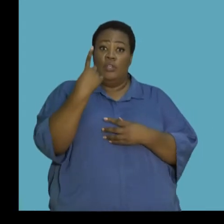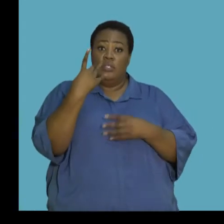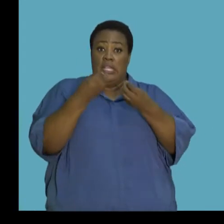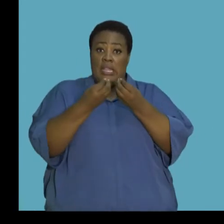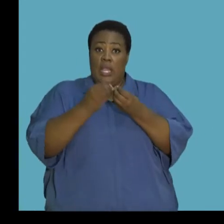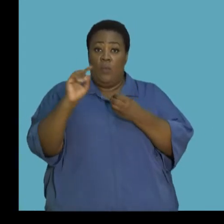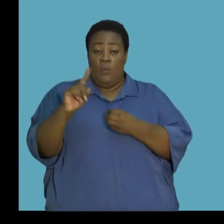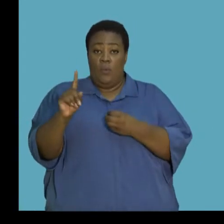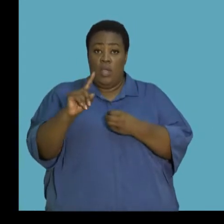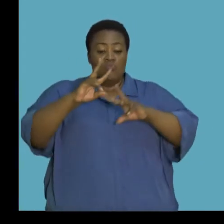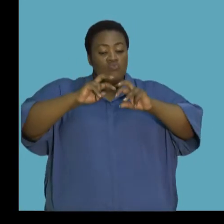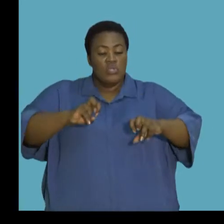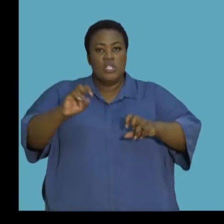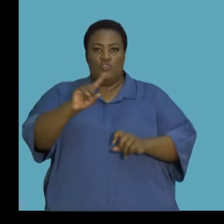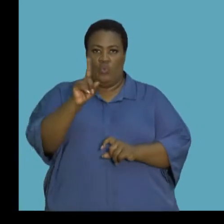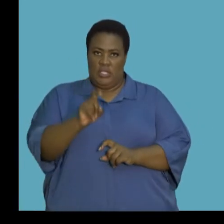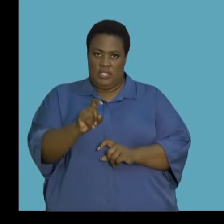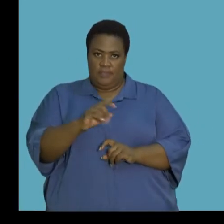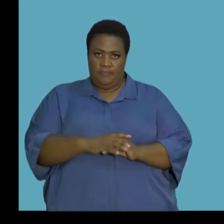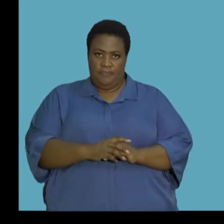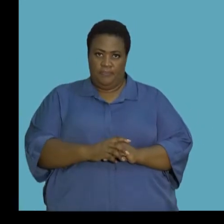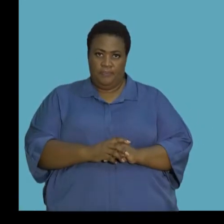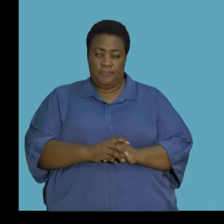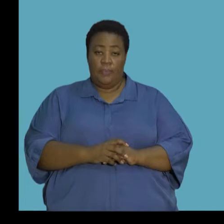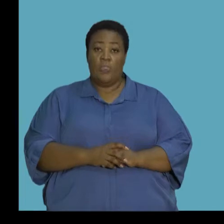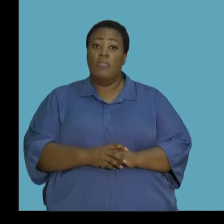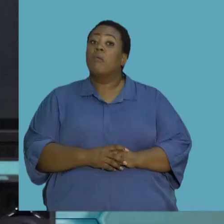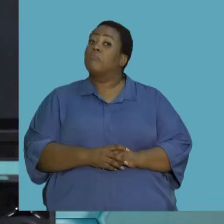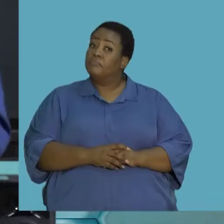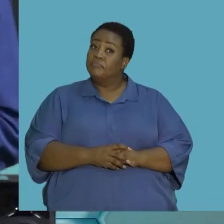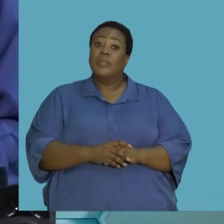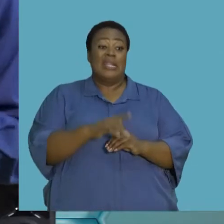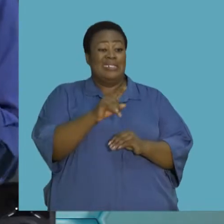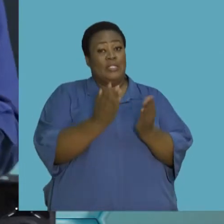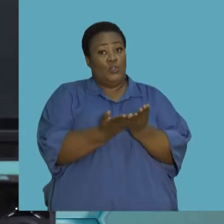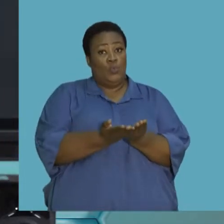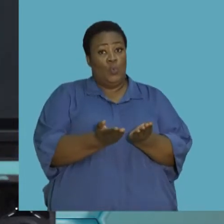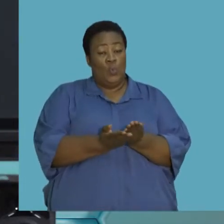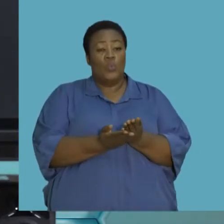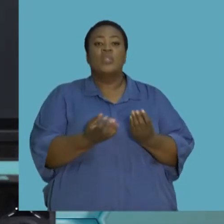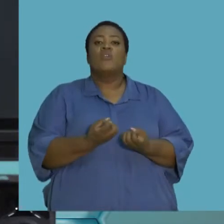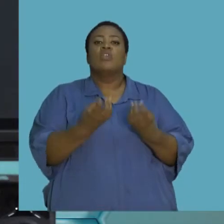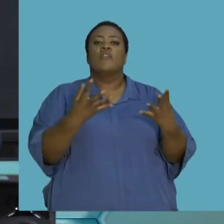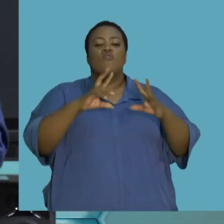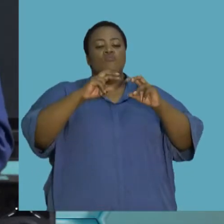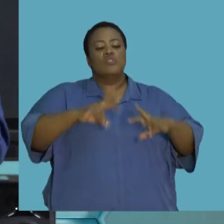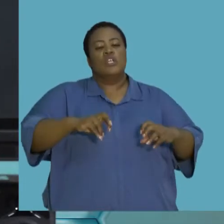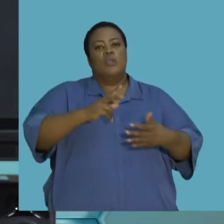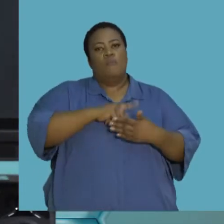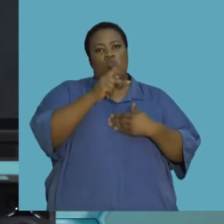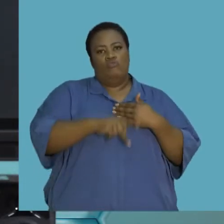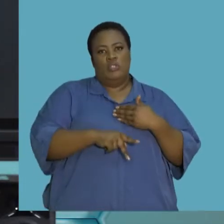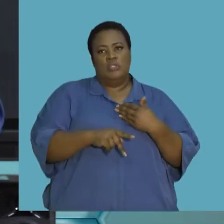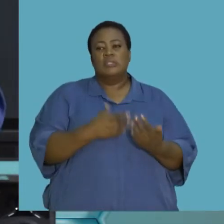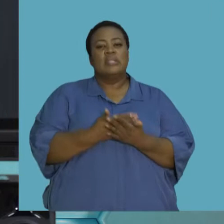step in the research project. So often at school, you're going to be given a research project. It could be